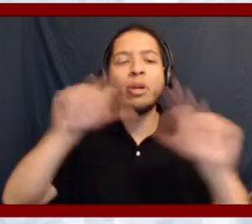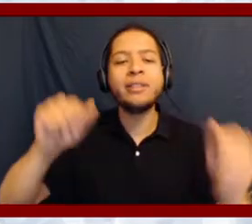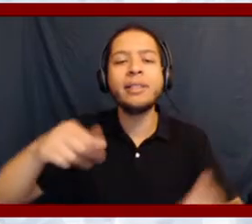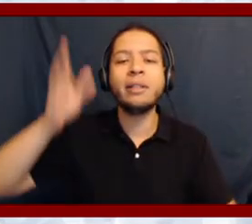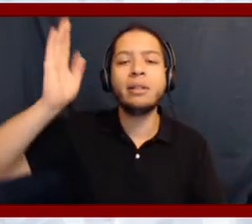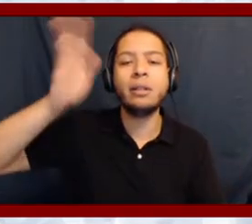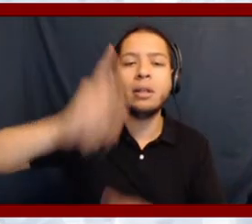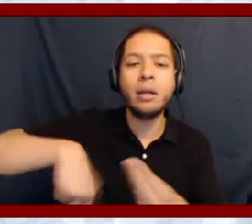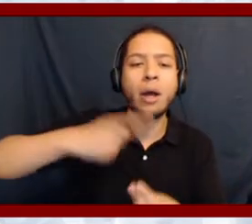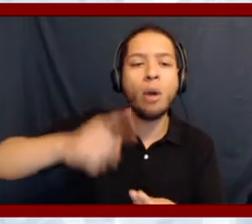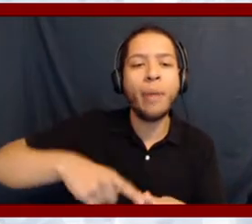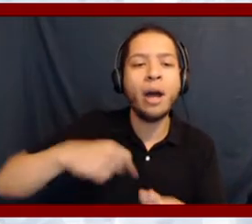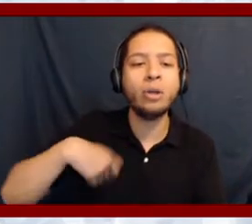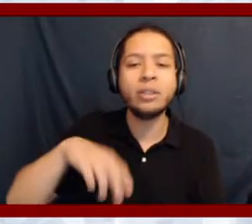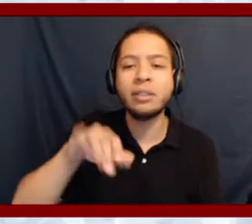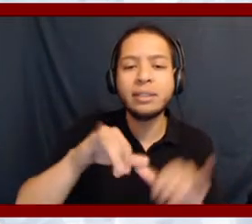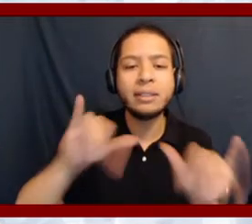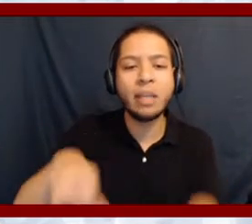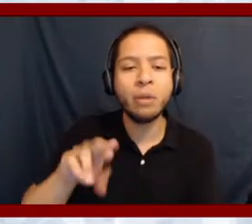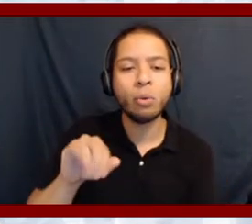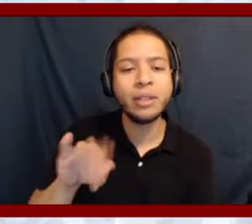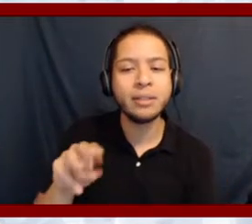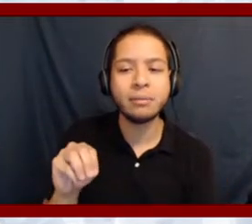Susan Rice over the Domestic Policy Council